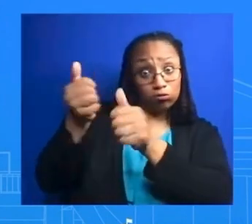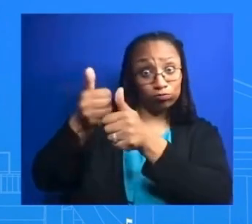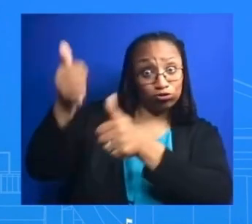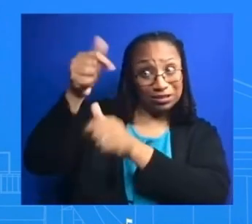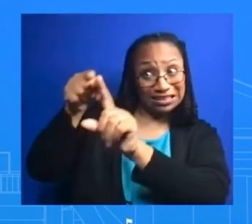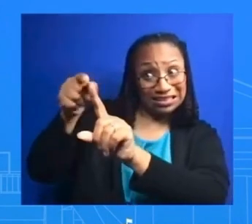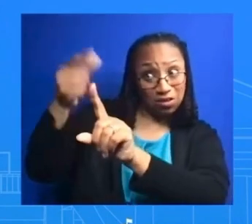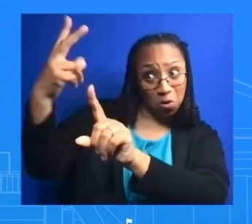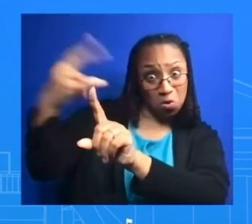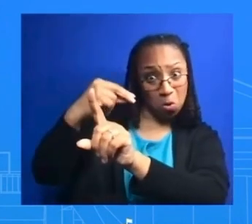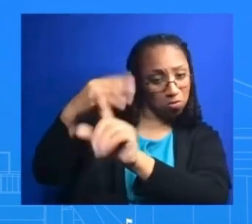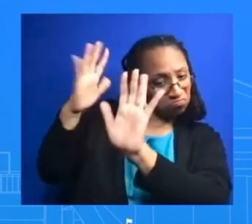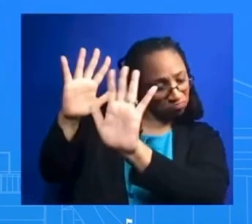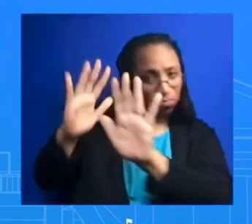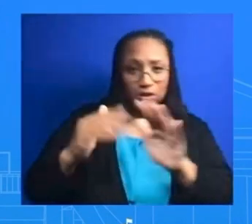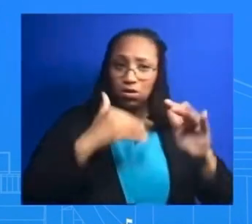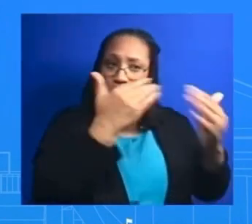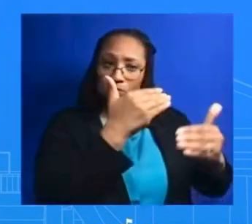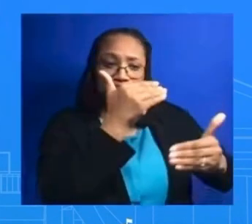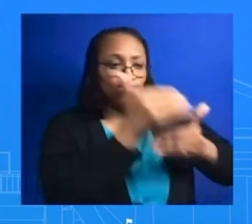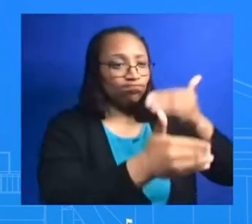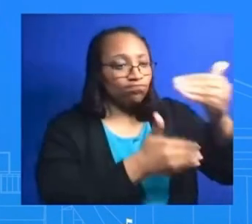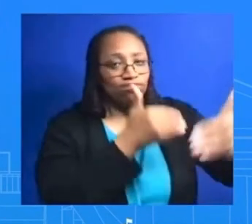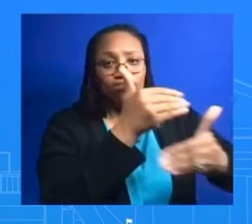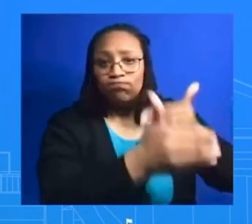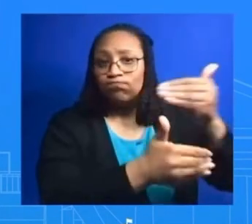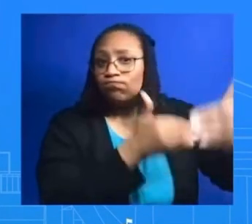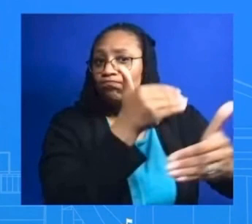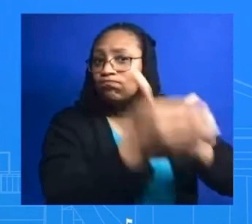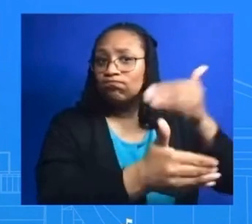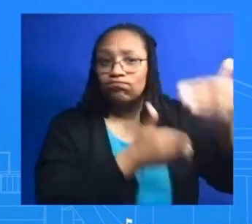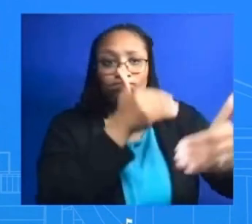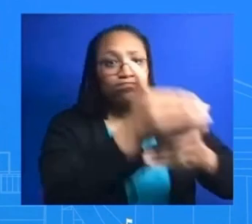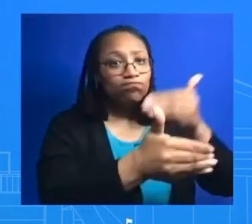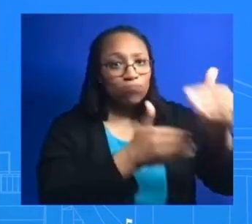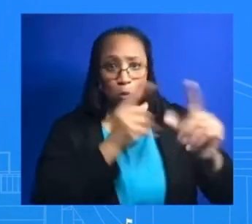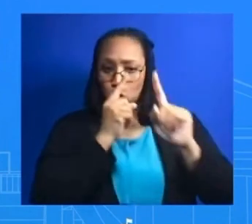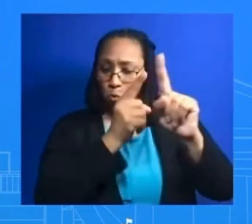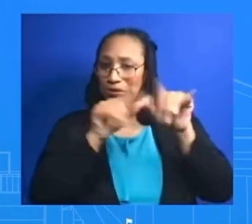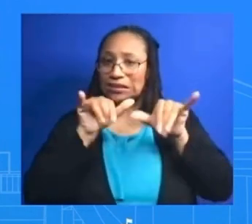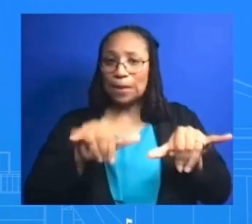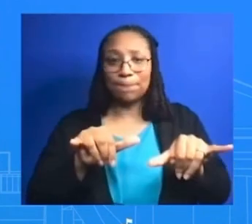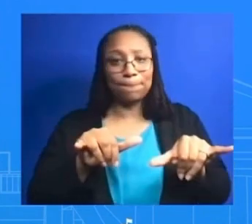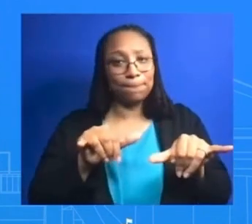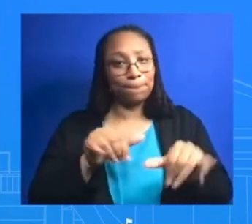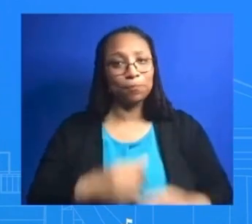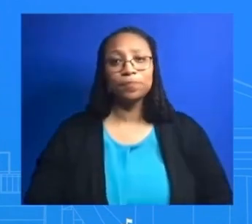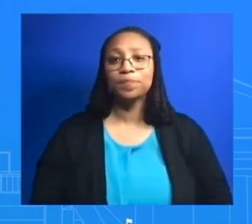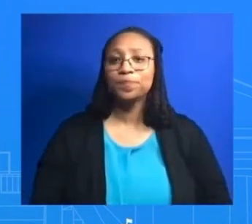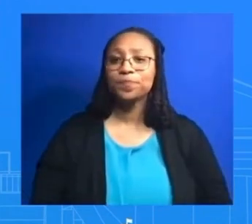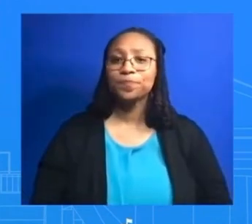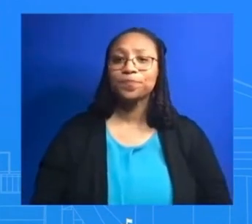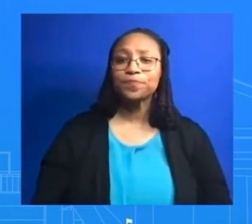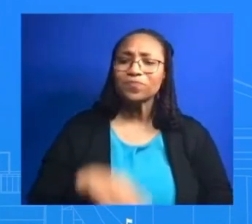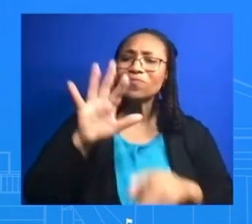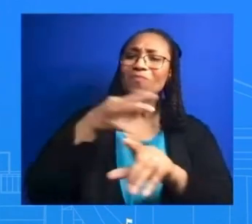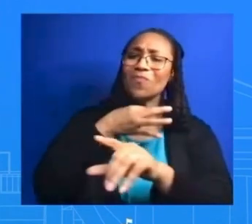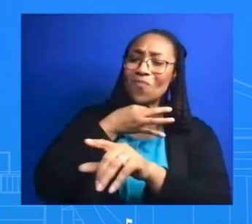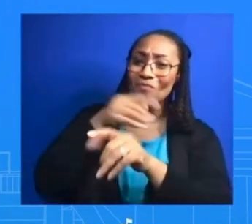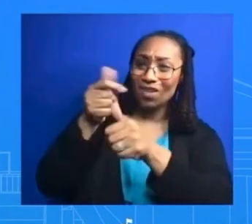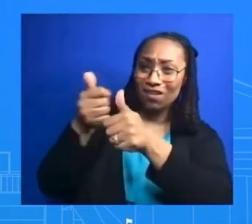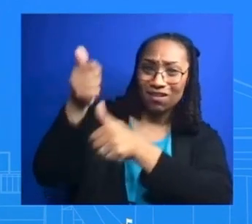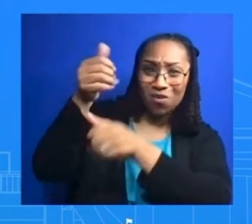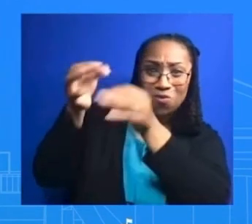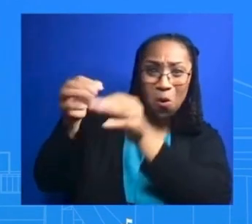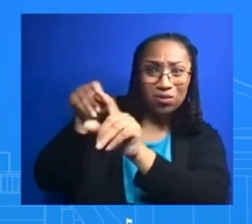not going to stay off of that. Do you think that this court will see eye to eye with you? It's going to be the same court right. If it's challenged legally. We're going to keep fighting, and we're going to put the best